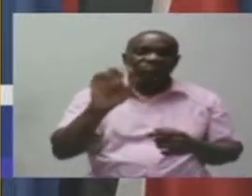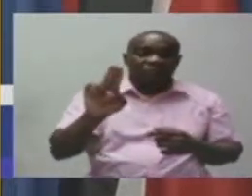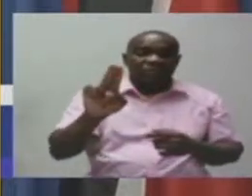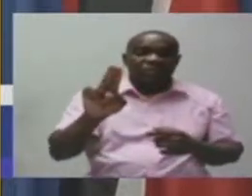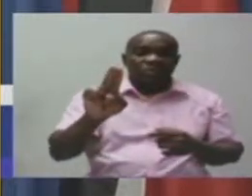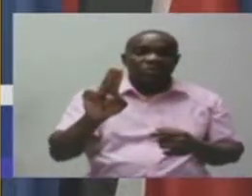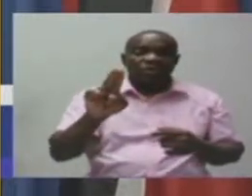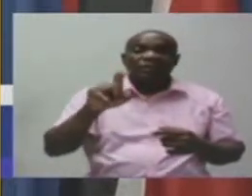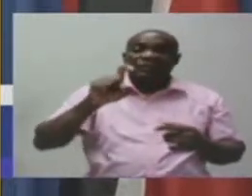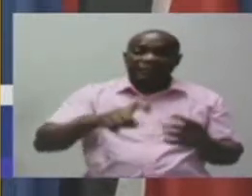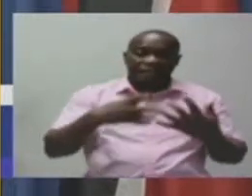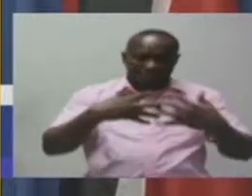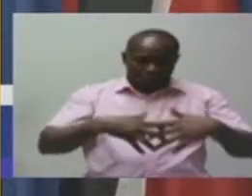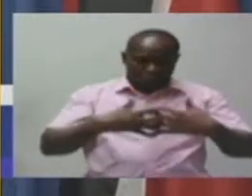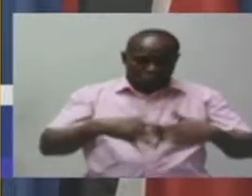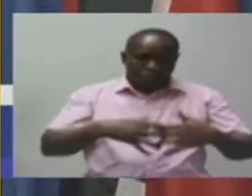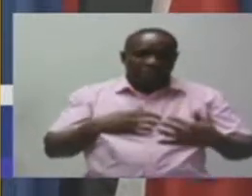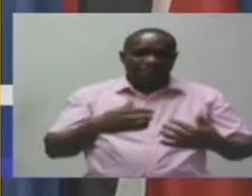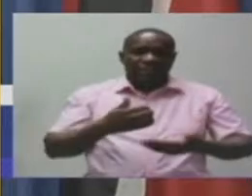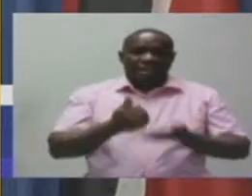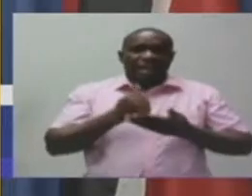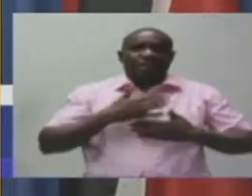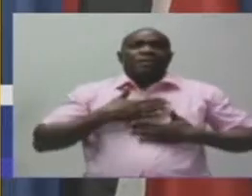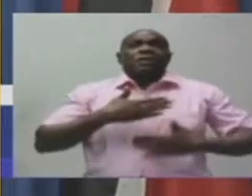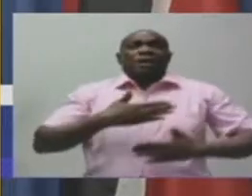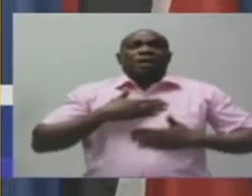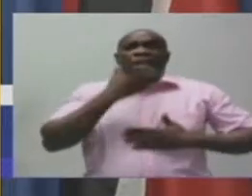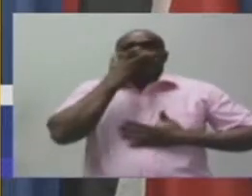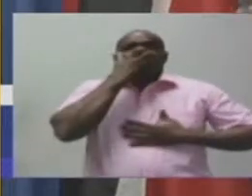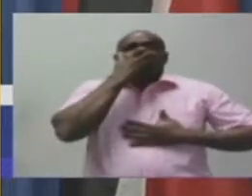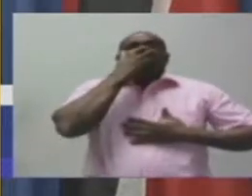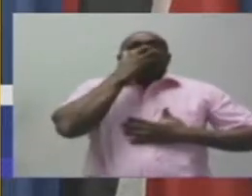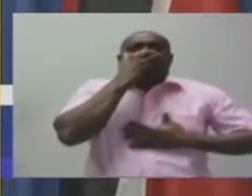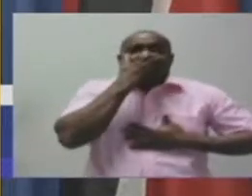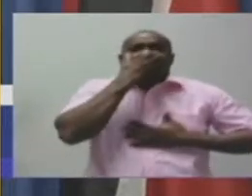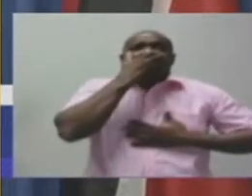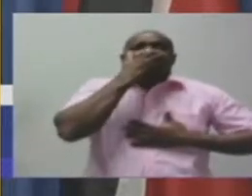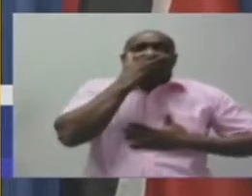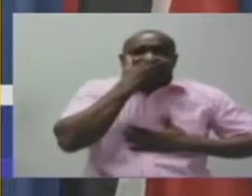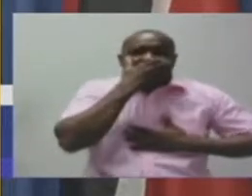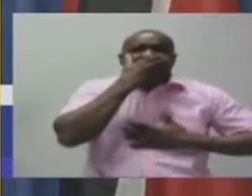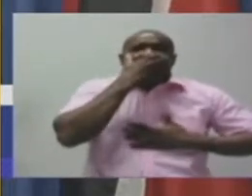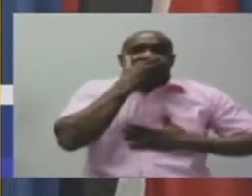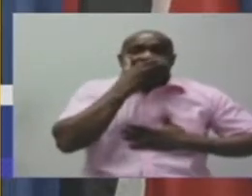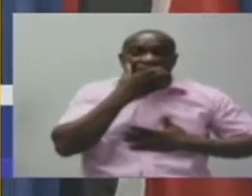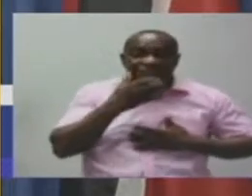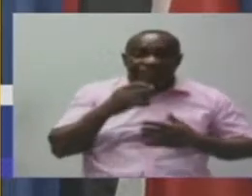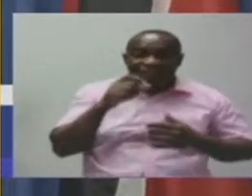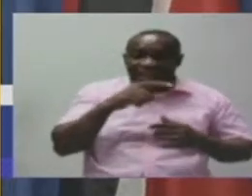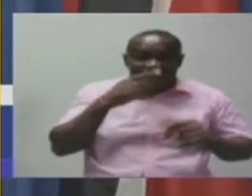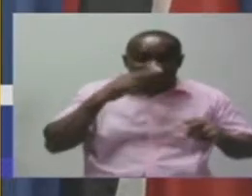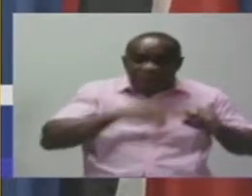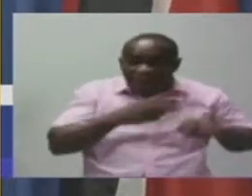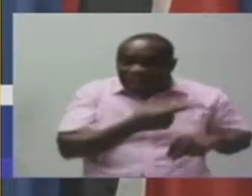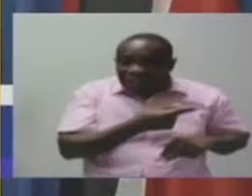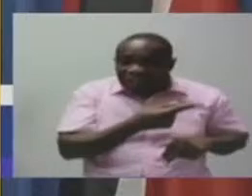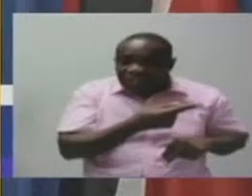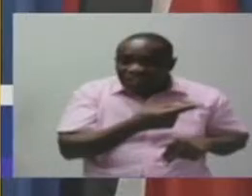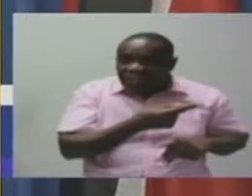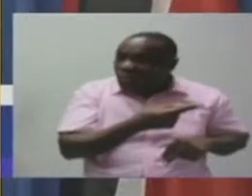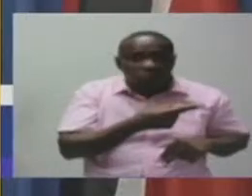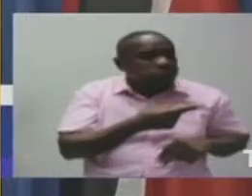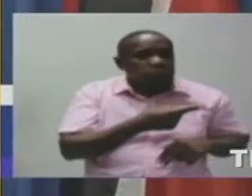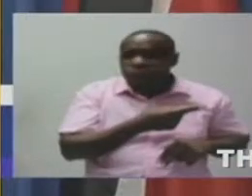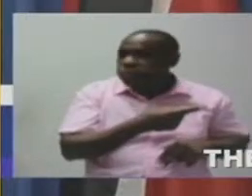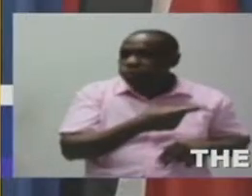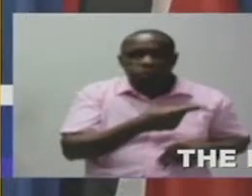end up there come out feet first. But the doctors and nurses try to save a life all the time. What more can we tell